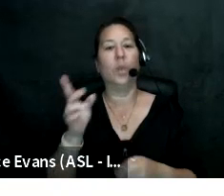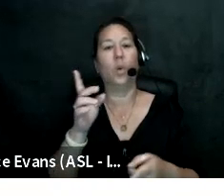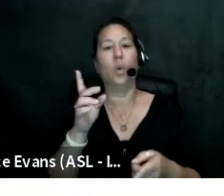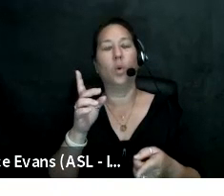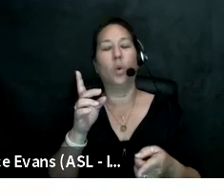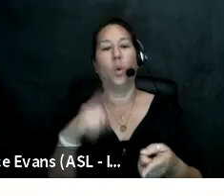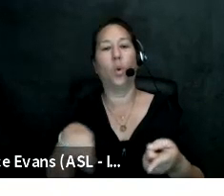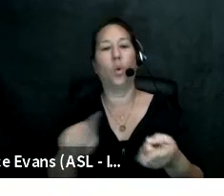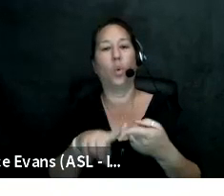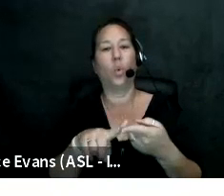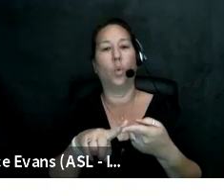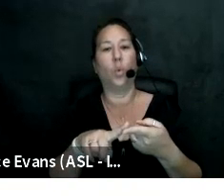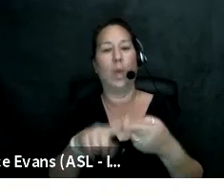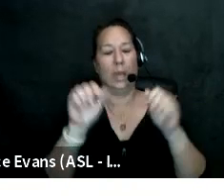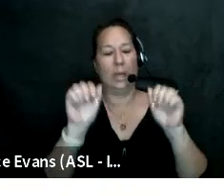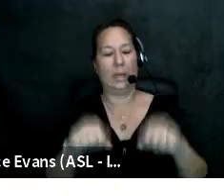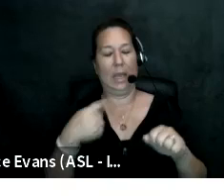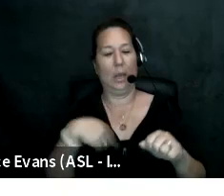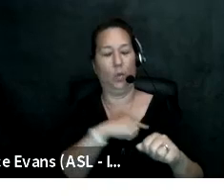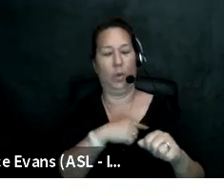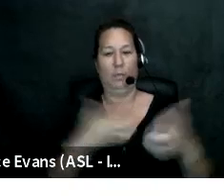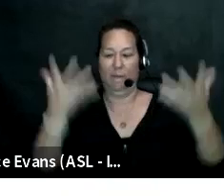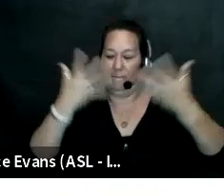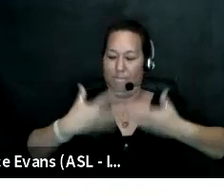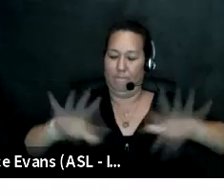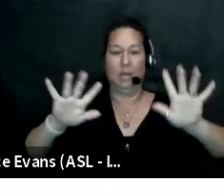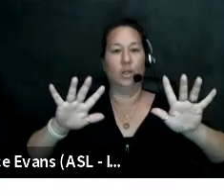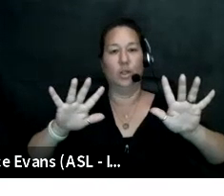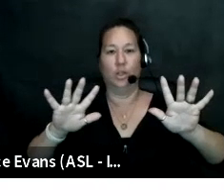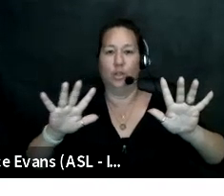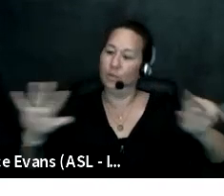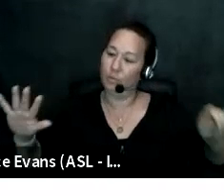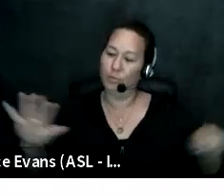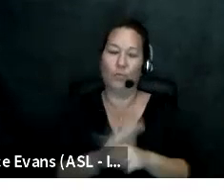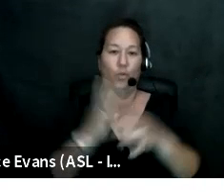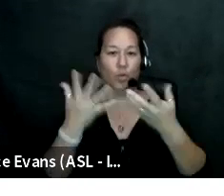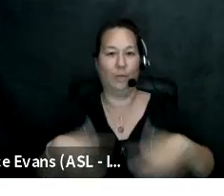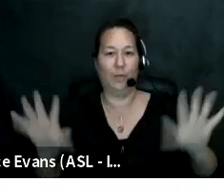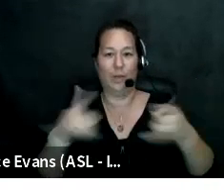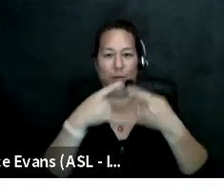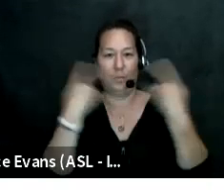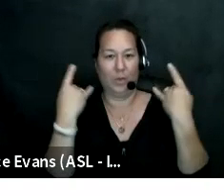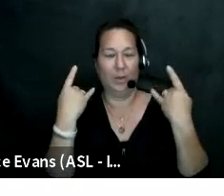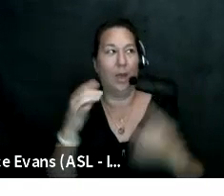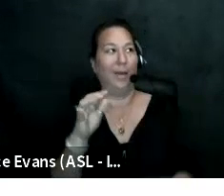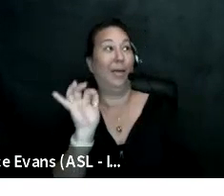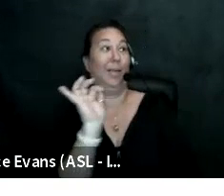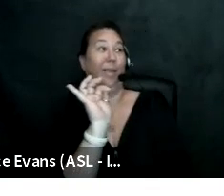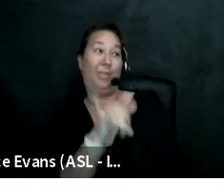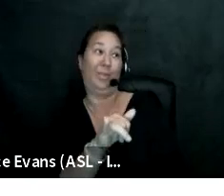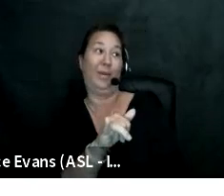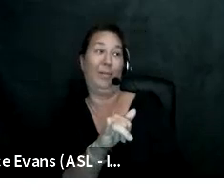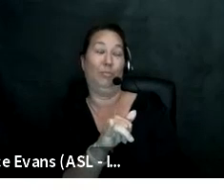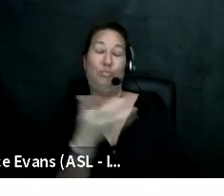completely eliminate wearing masks and face coverings? That is $1 million question.